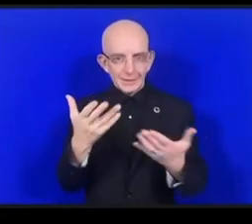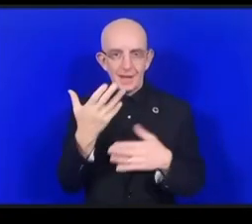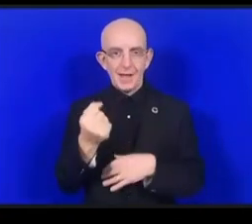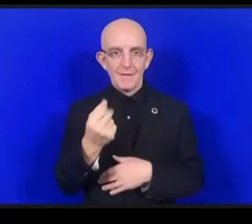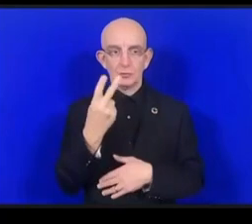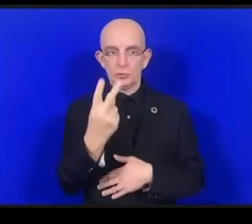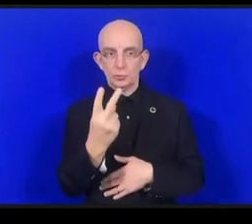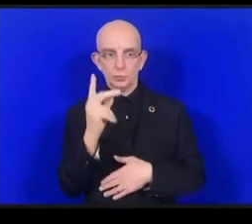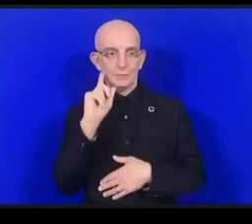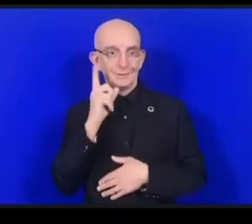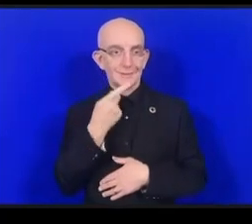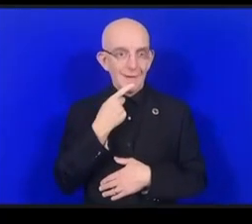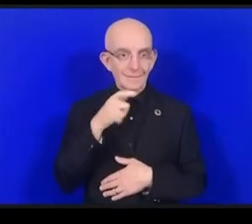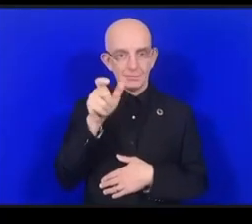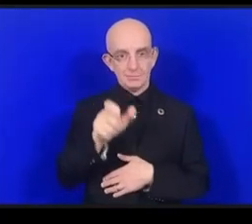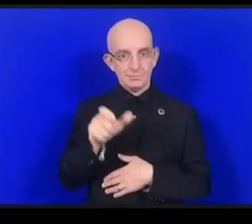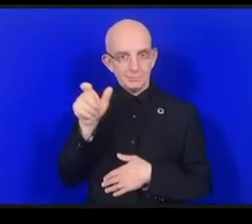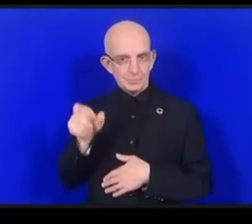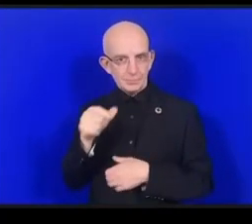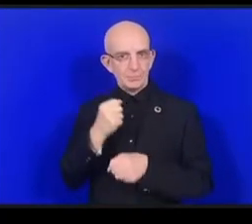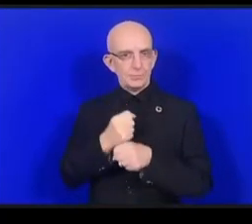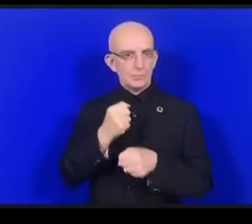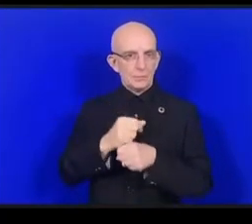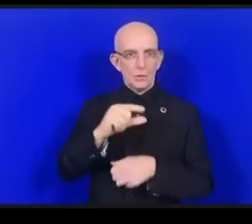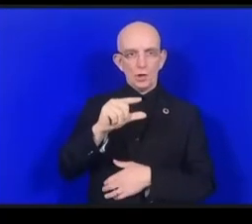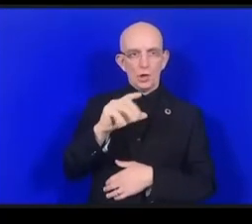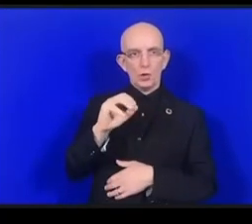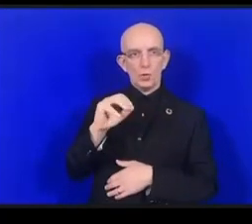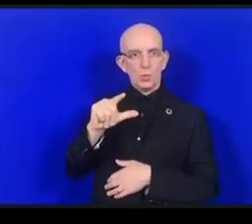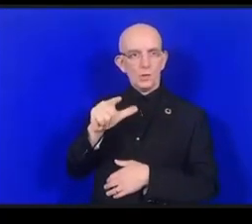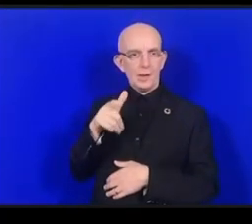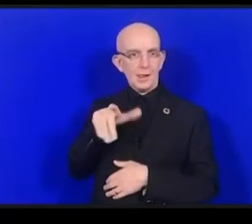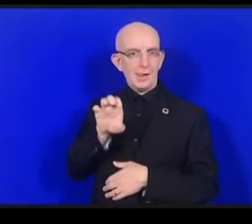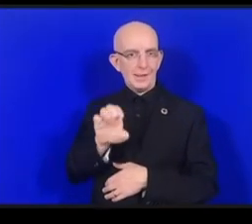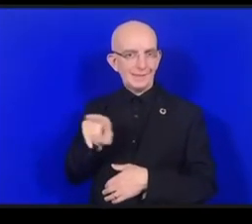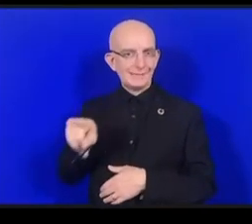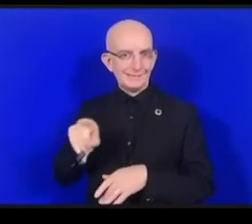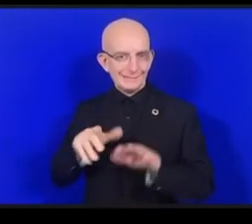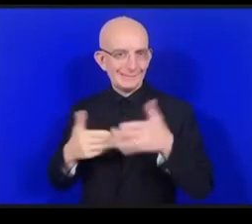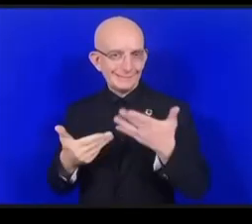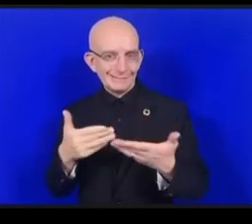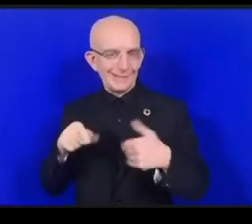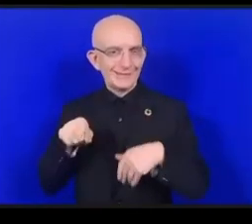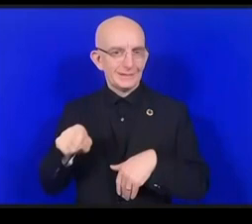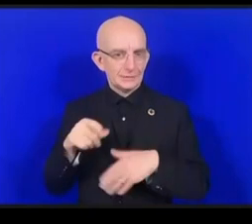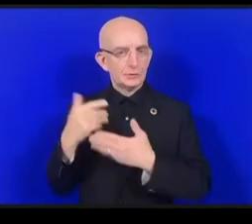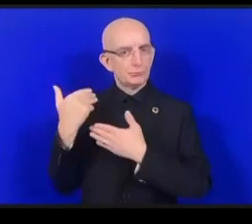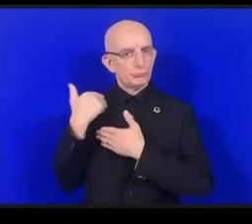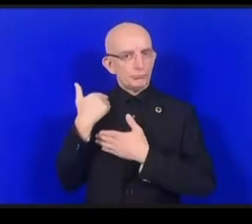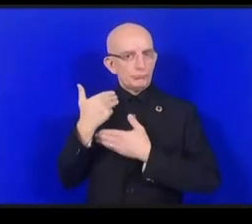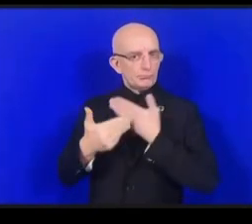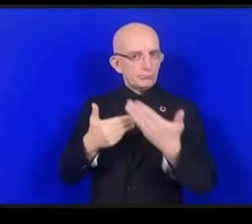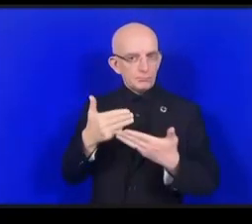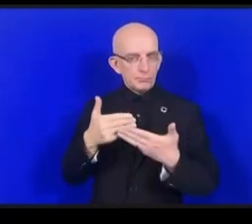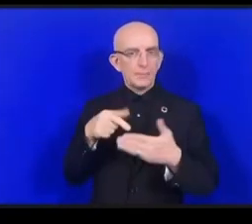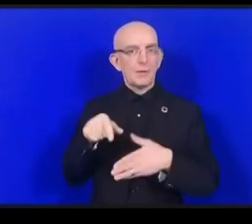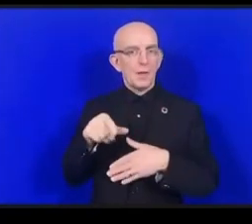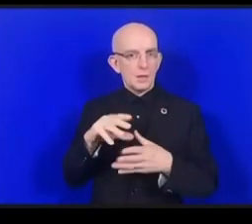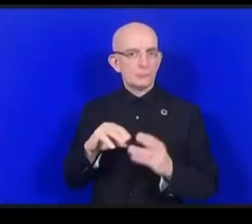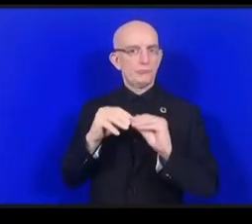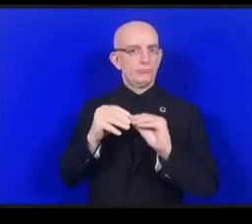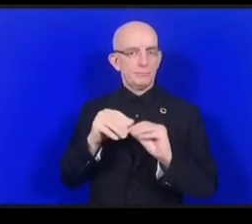and transcribes it on your mobile so that you can see what the other person is saying. It works in 120 languages, and it was developed